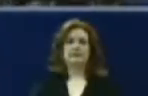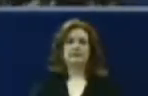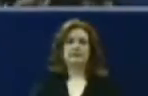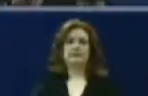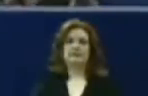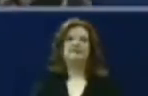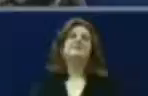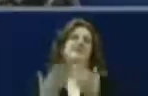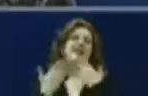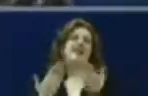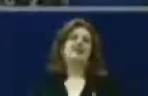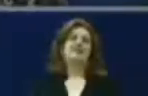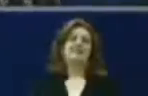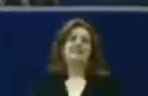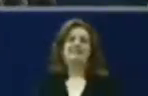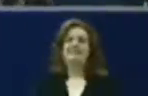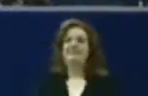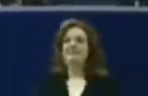Thank you.